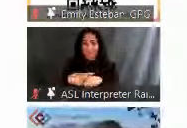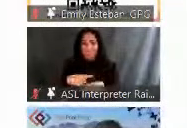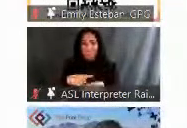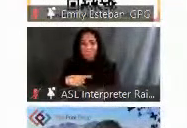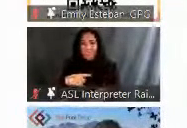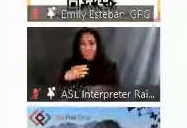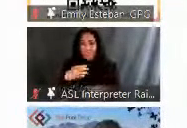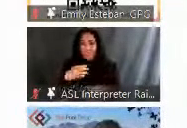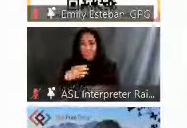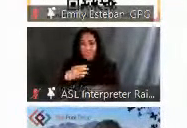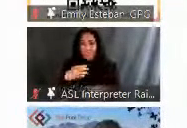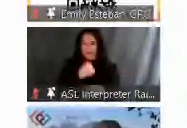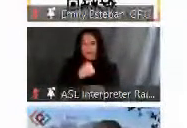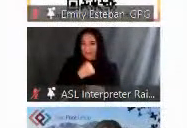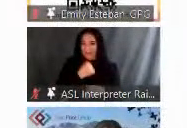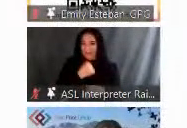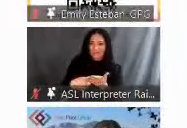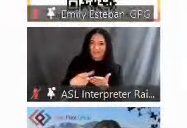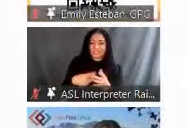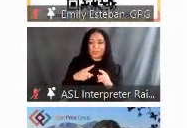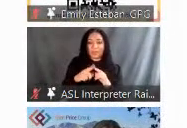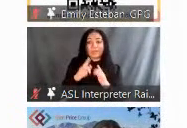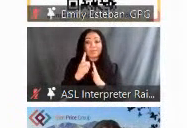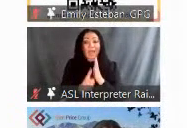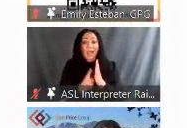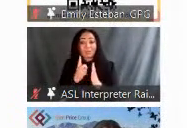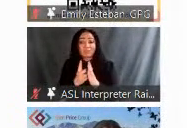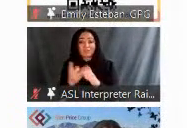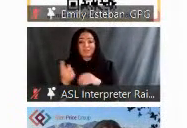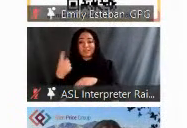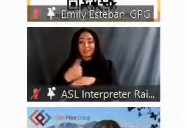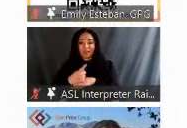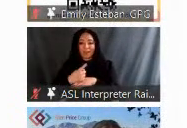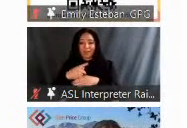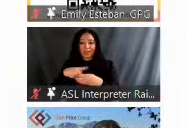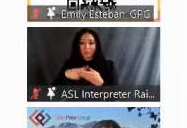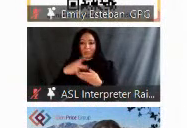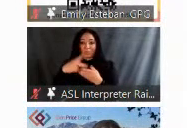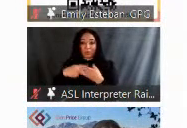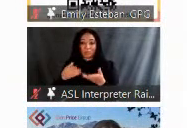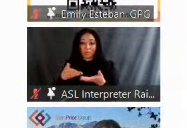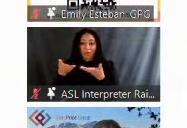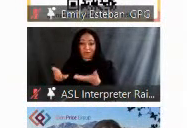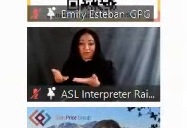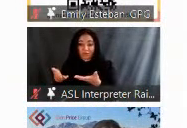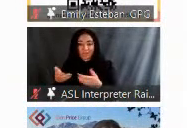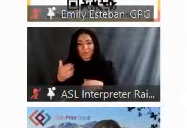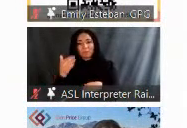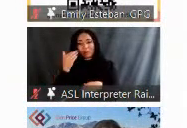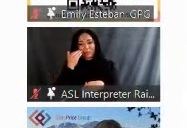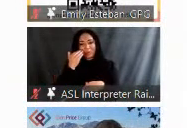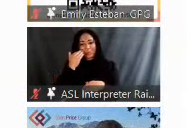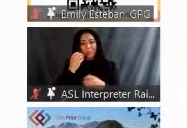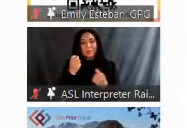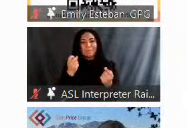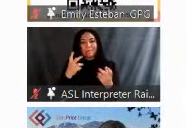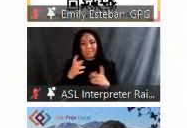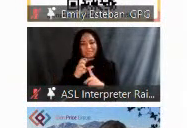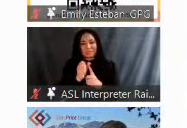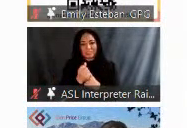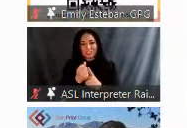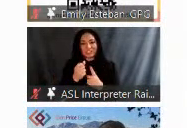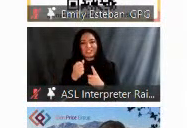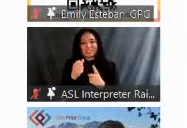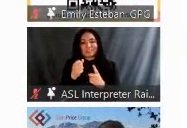already covered, is hours of the day that a program is offered, because we know that in so many cases, children need full